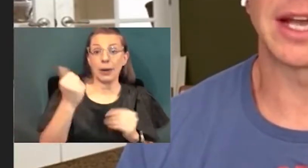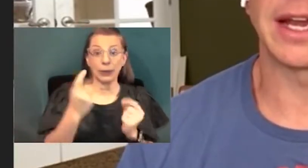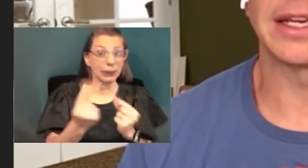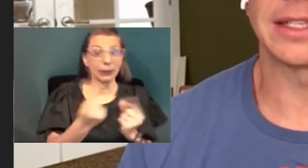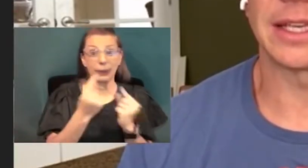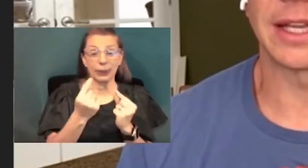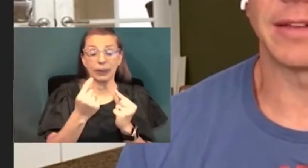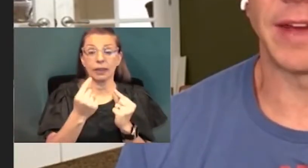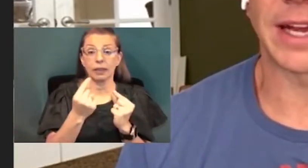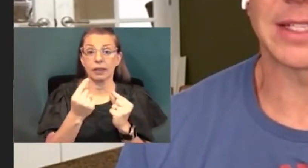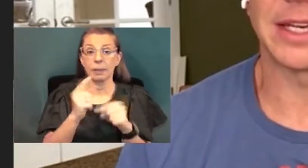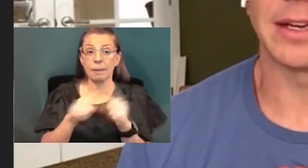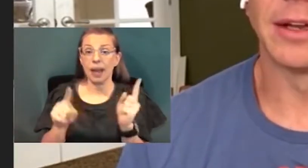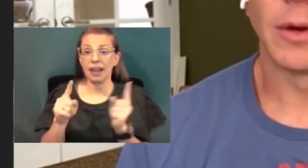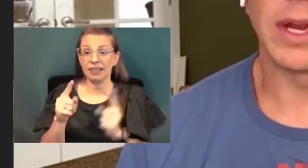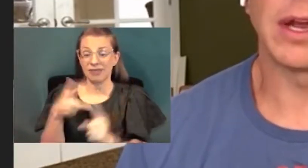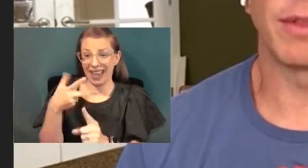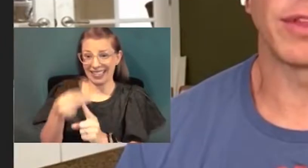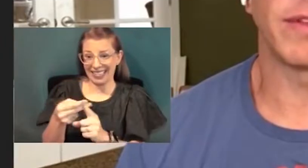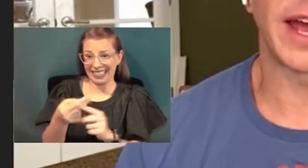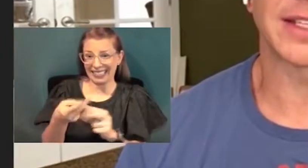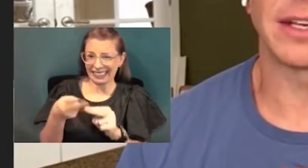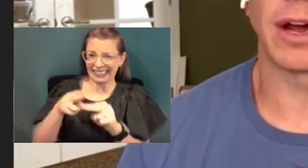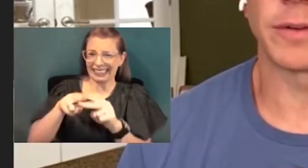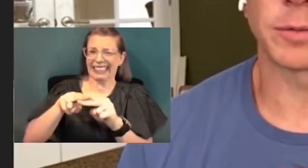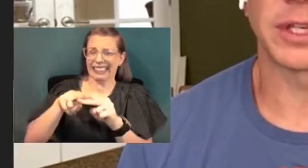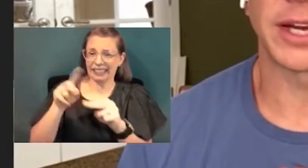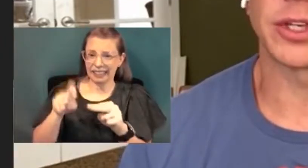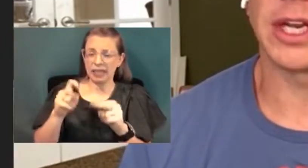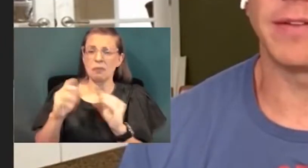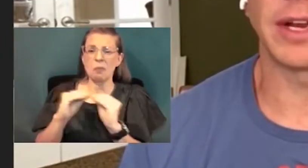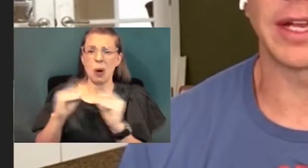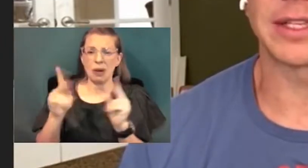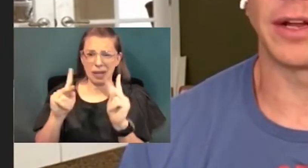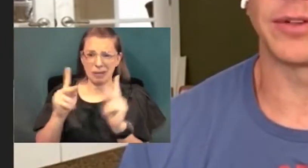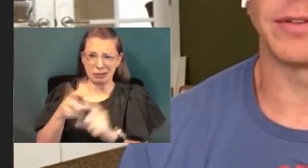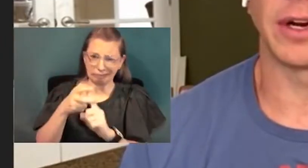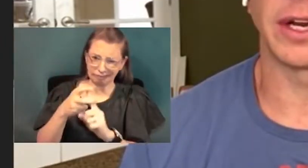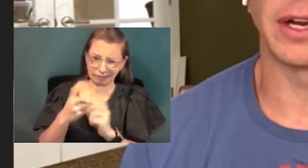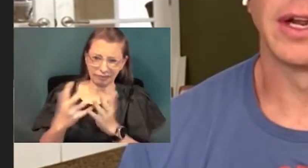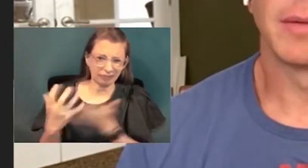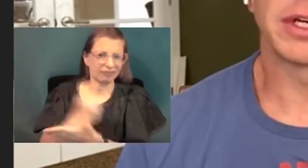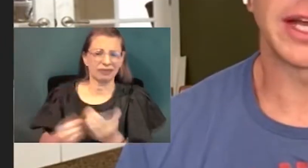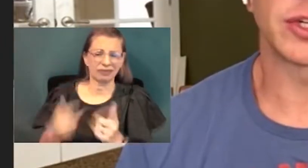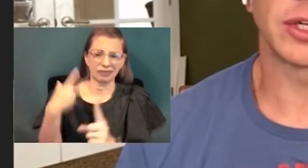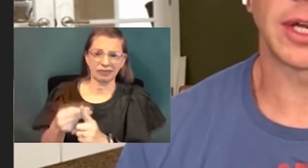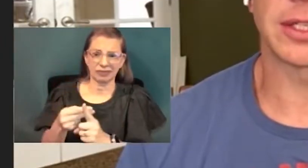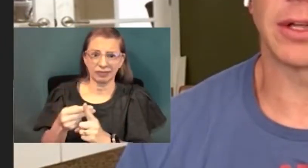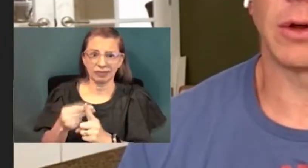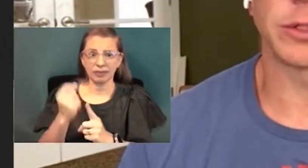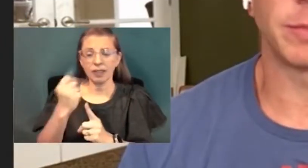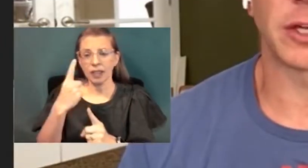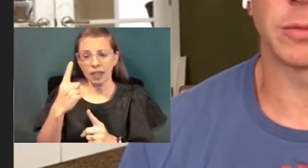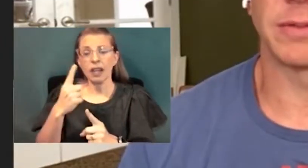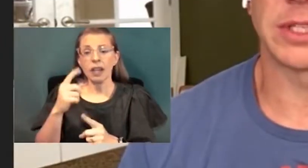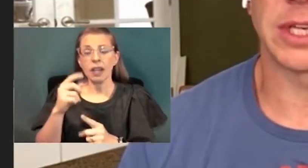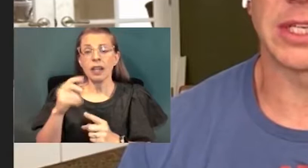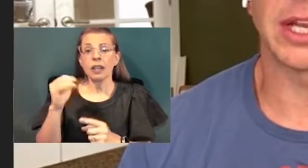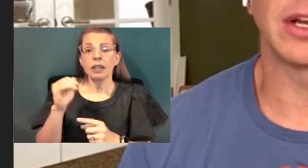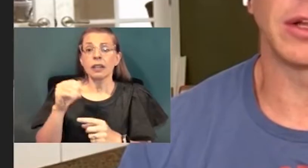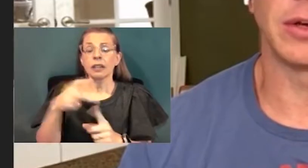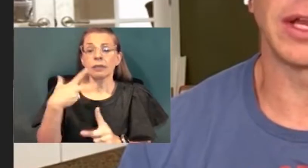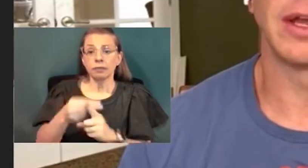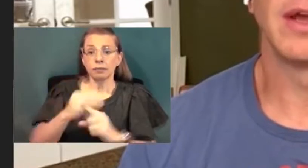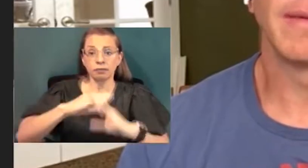and deciding to get the vaccine. We know that the vaccine offers protection even against Delta variant, protection against the whole spectrum of